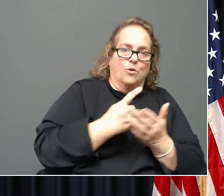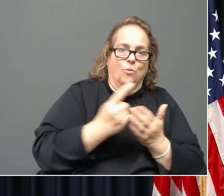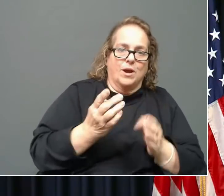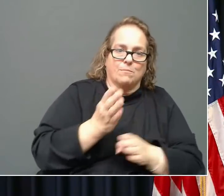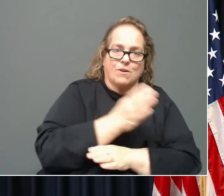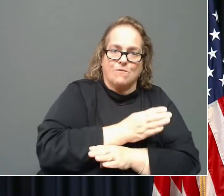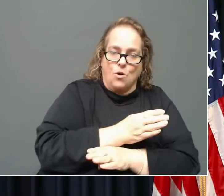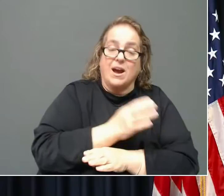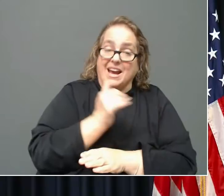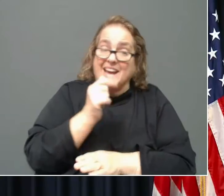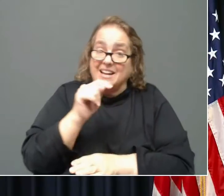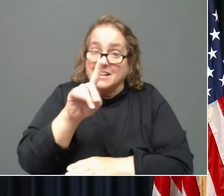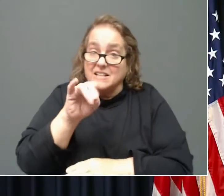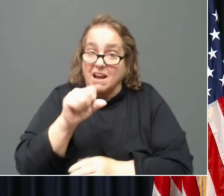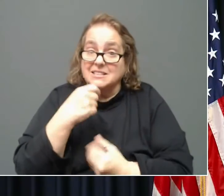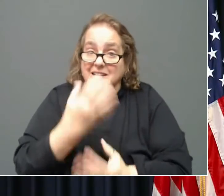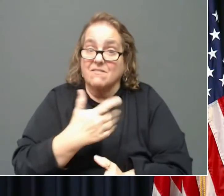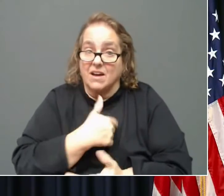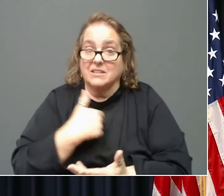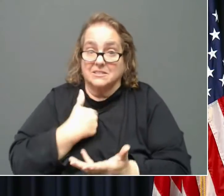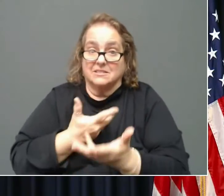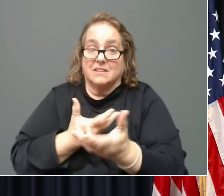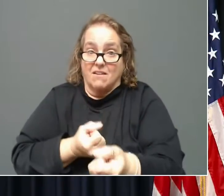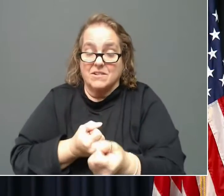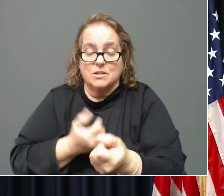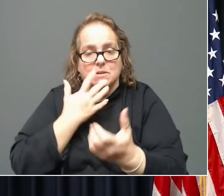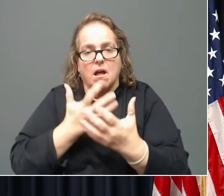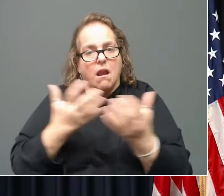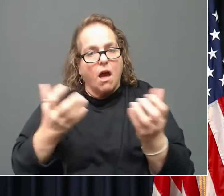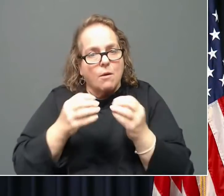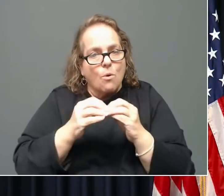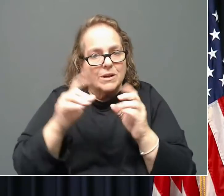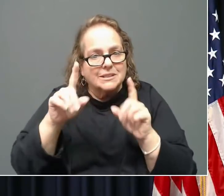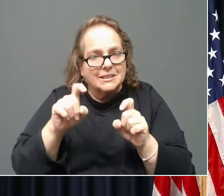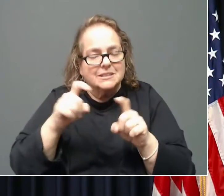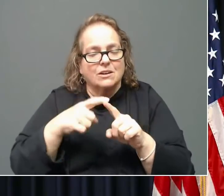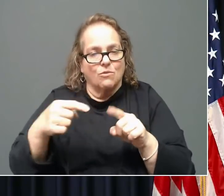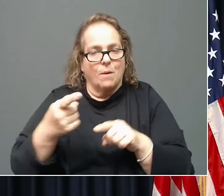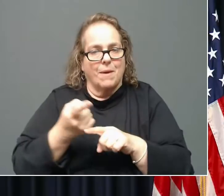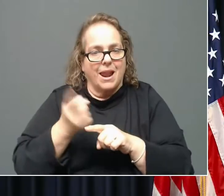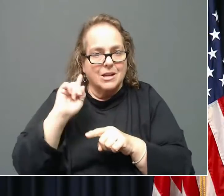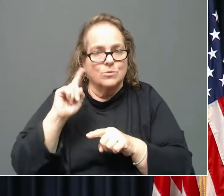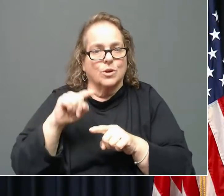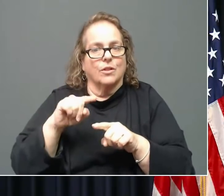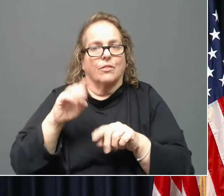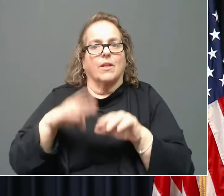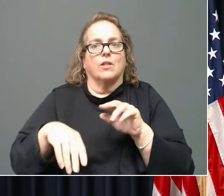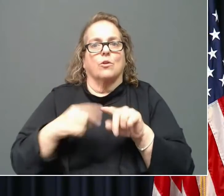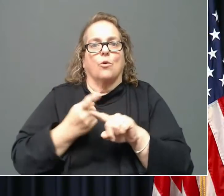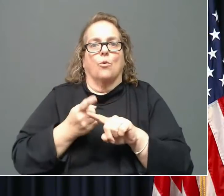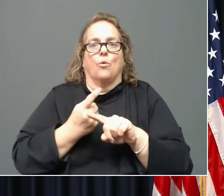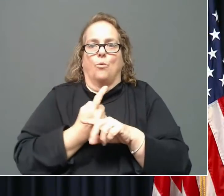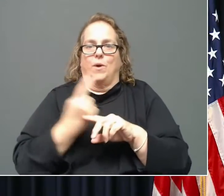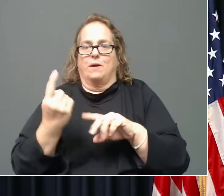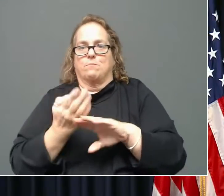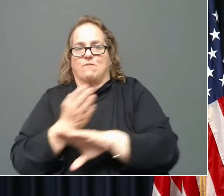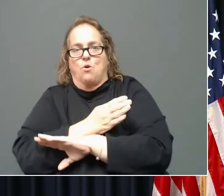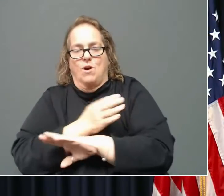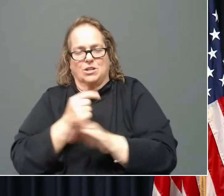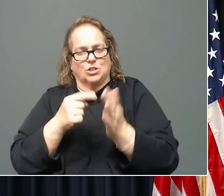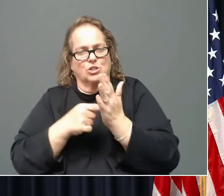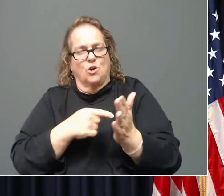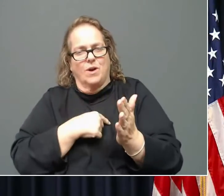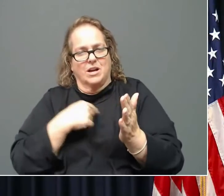because there is a lot more testing from this last week than the week before. It shows us that the trend is continuing, and the variants are out